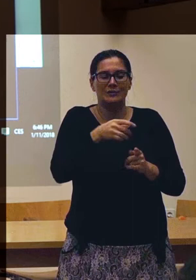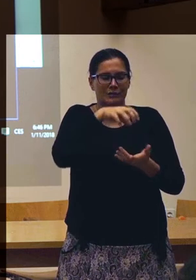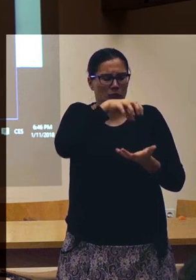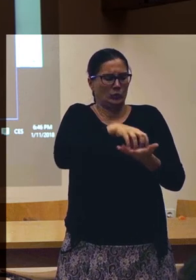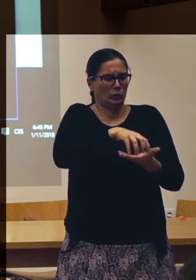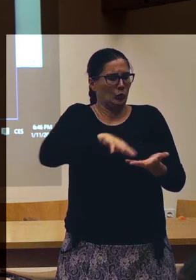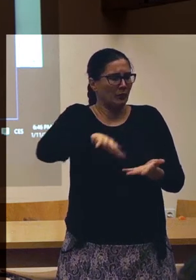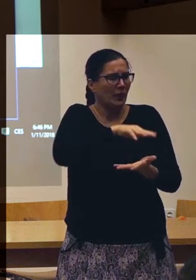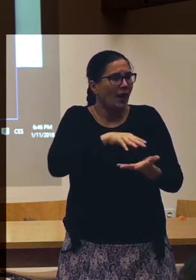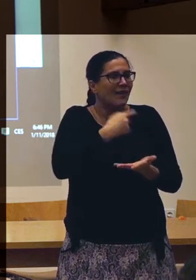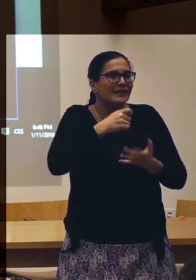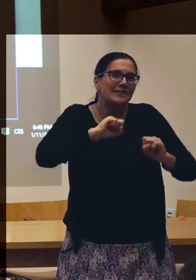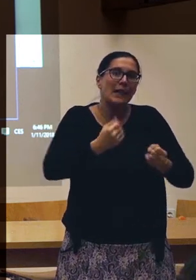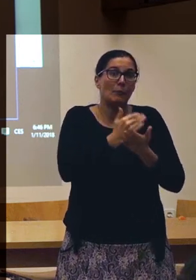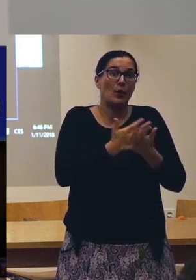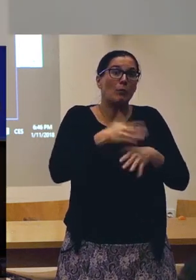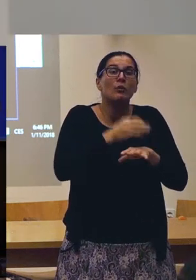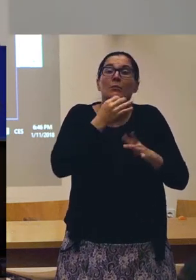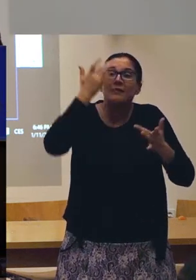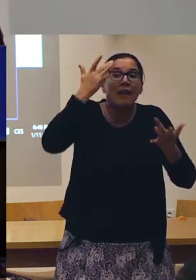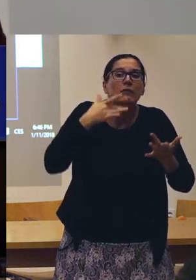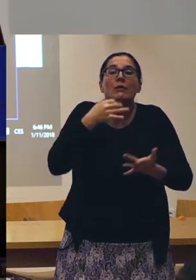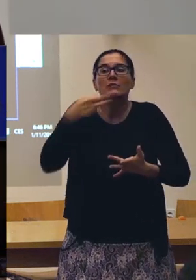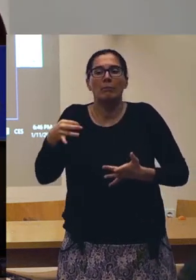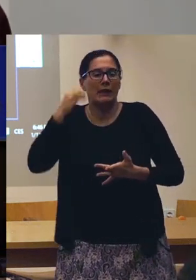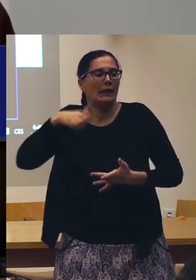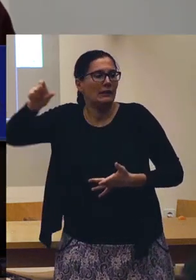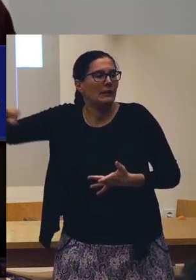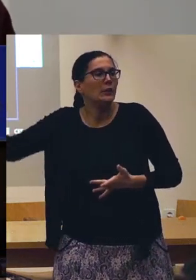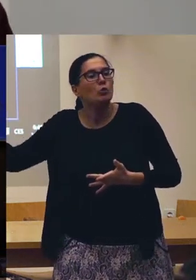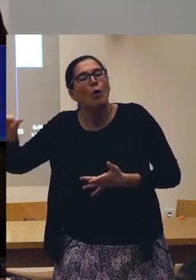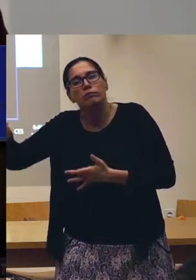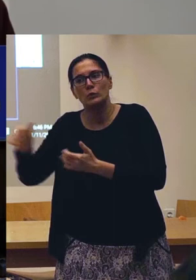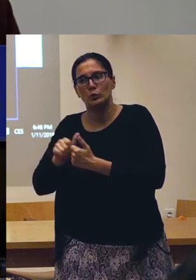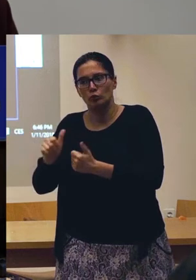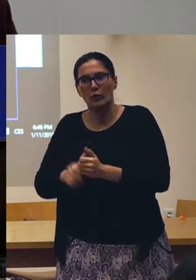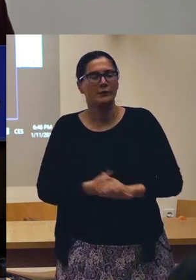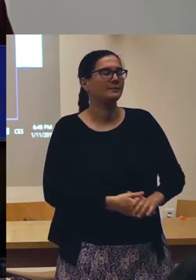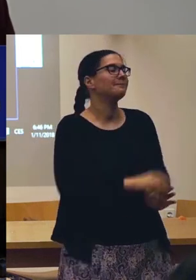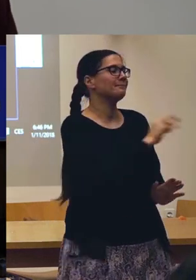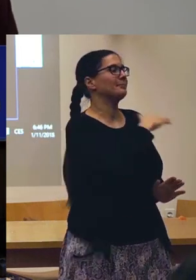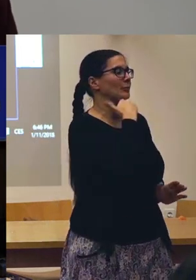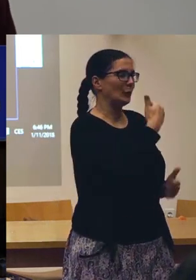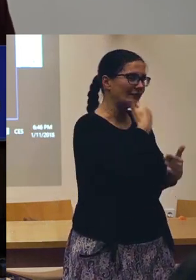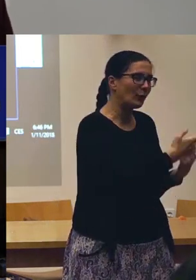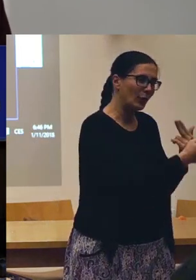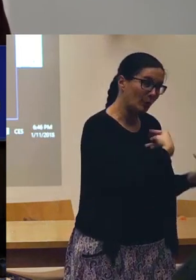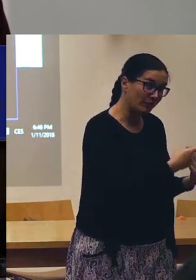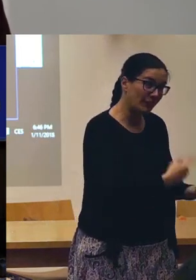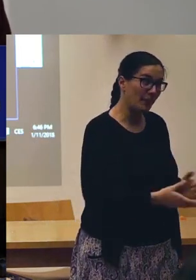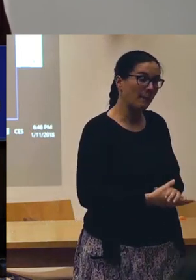another person. That's simple. Okay. Okay, Masha, thank you very much for your